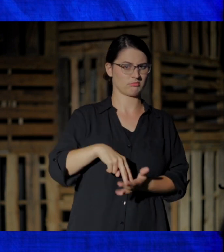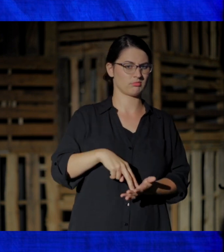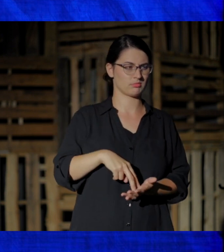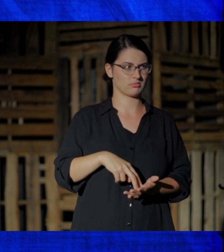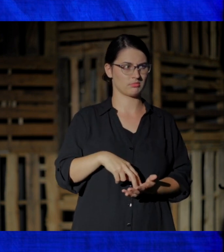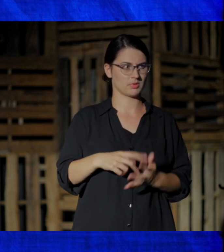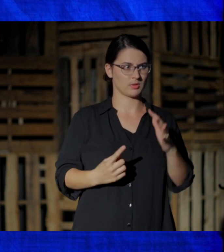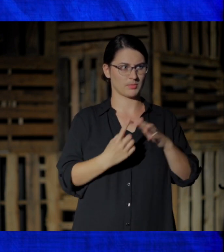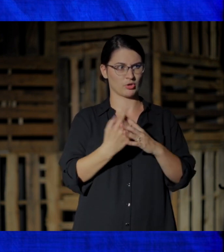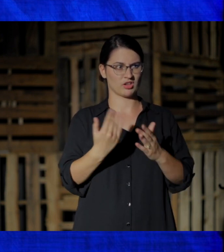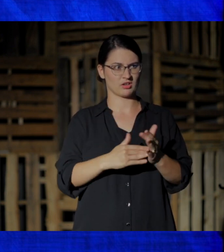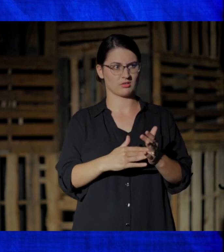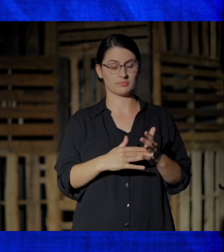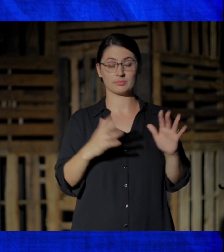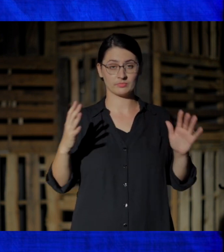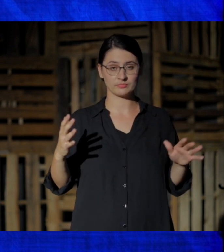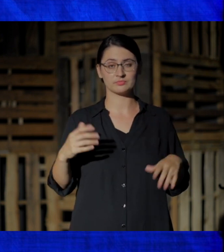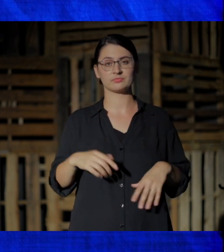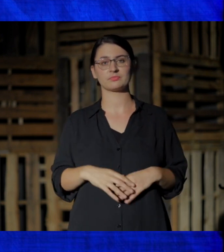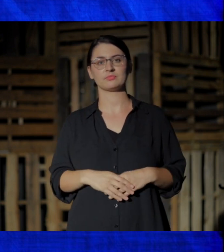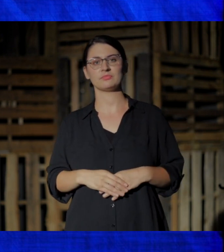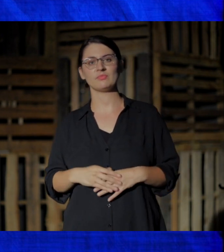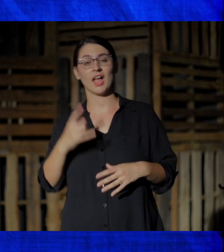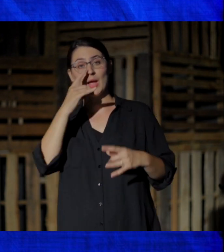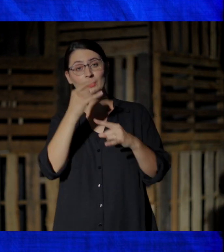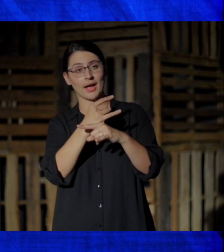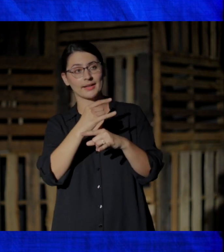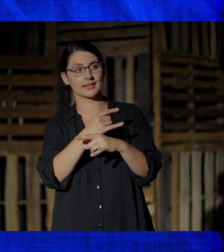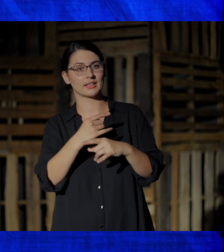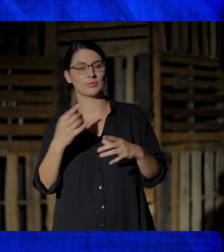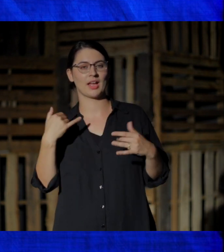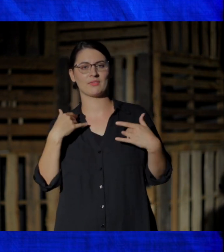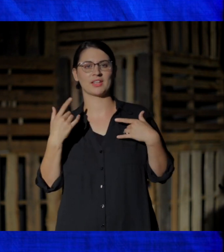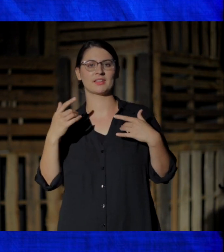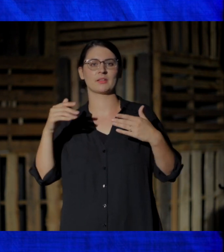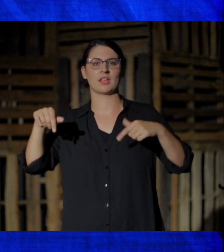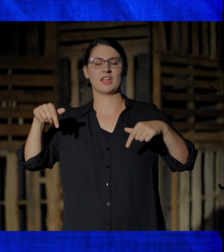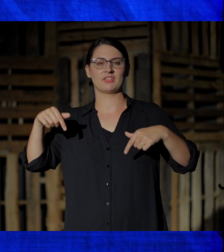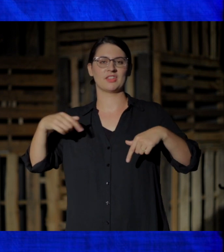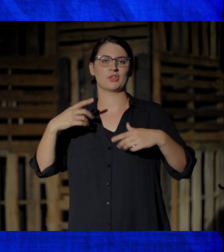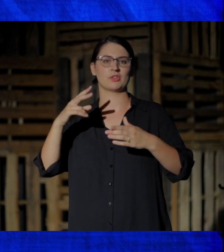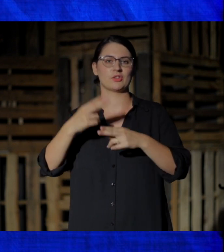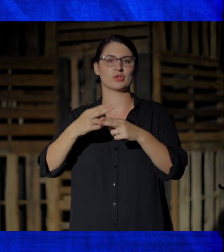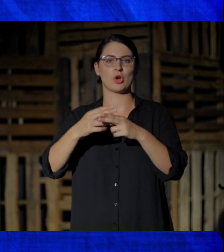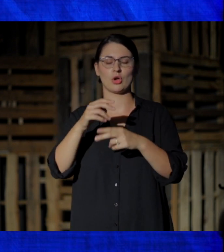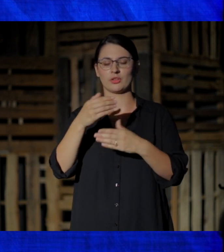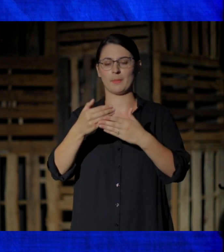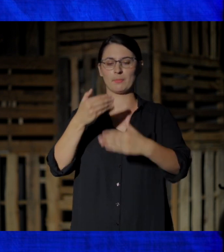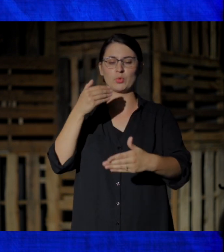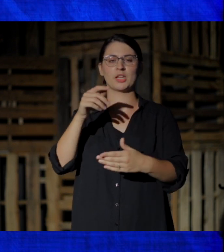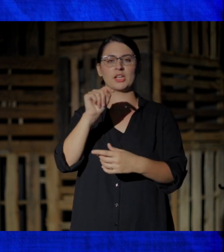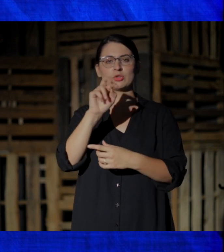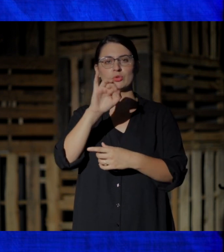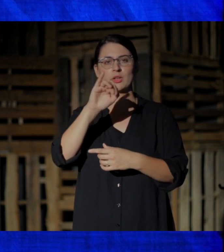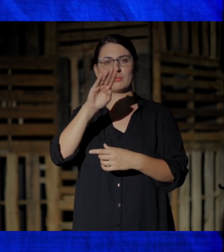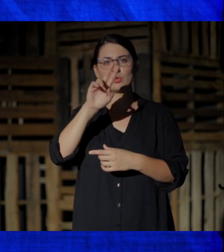to defend. It's called a pre-tribulation rapture. I bought into that most of my life. Now listen, if you believe that, look, I'm cool with